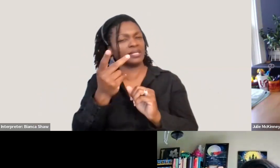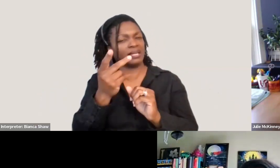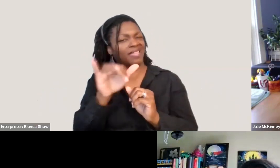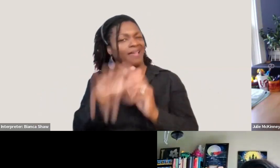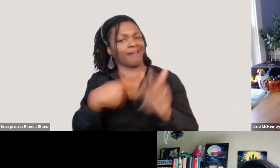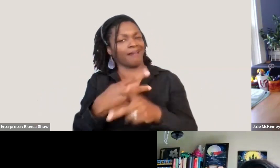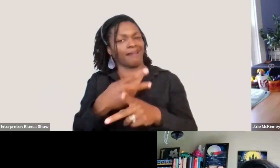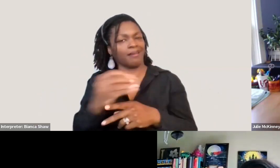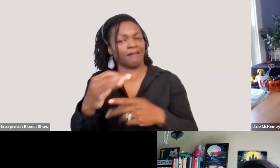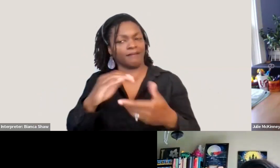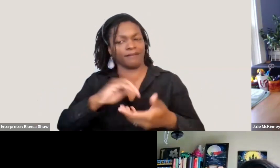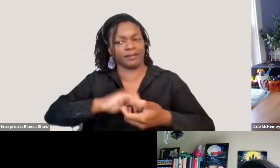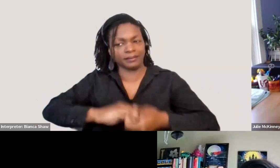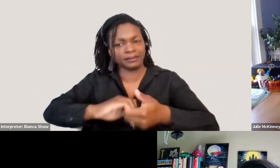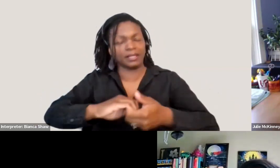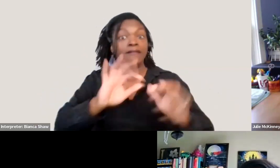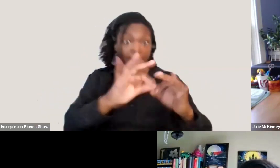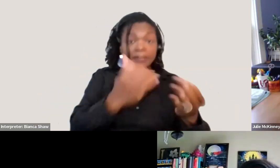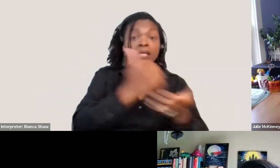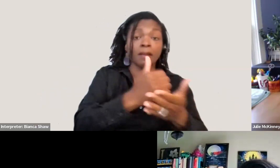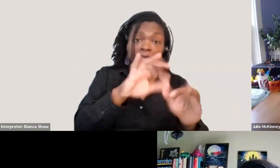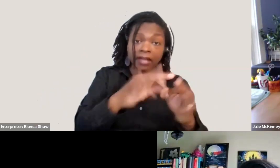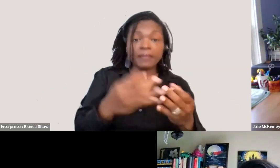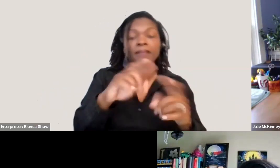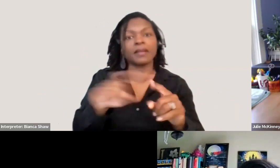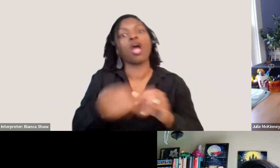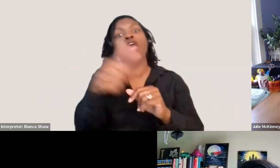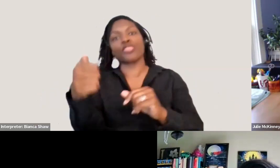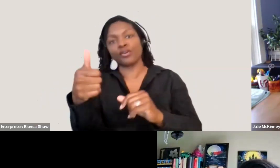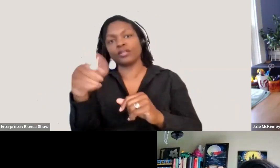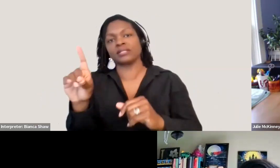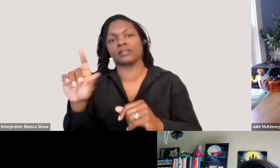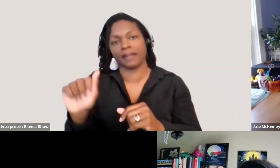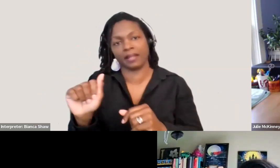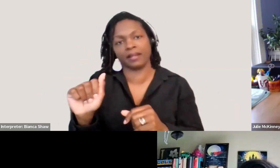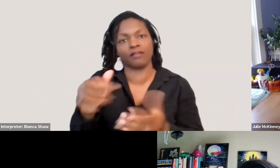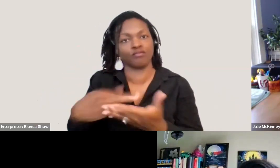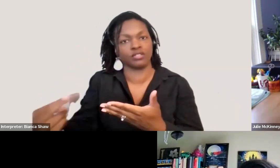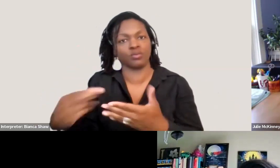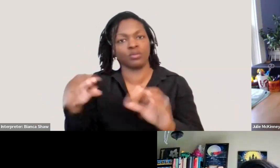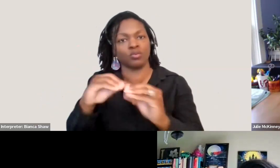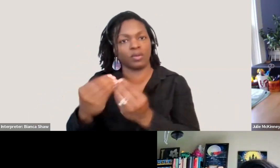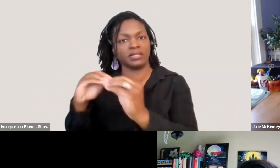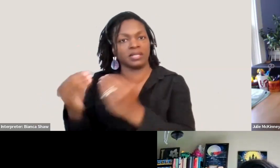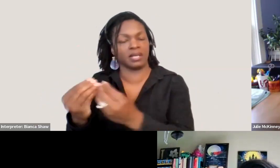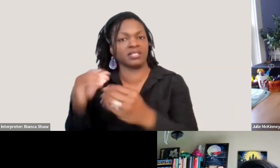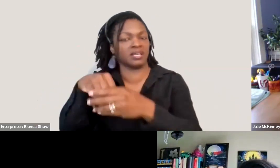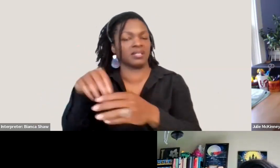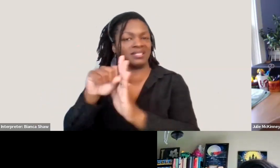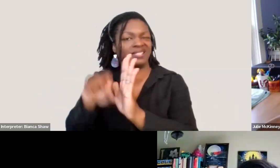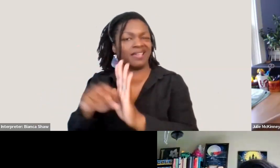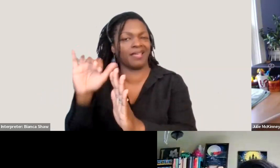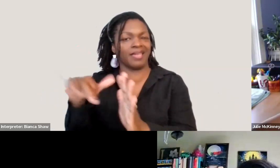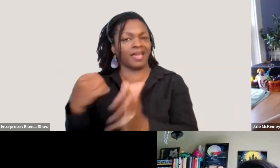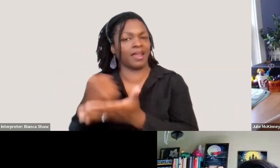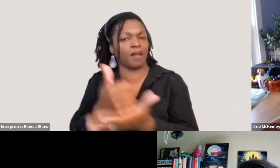of collaboration with not just Families Helping Families, but our other disability resource organizations in the state? Yeah, thank you for